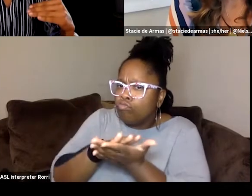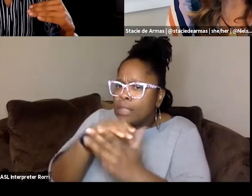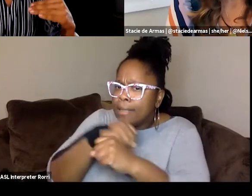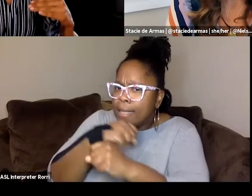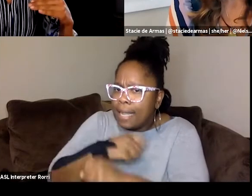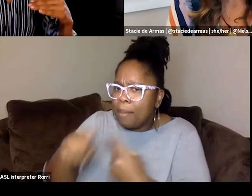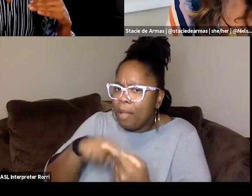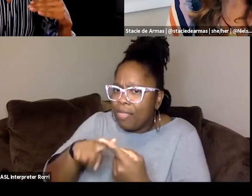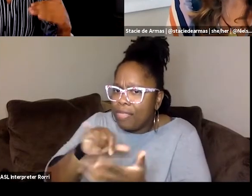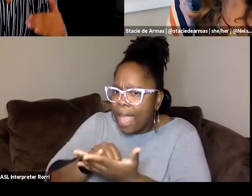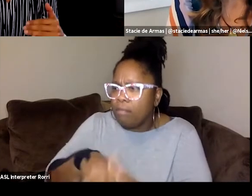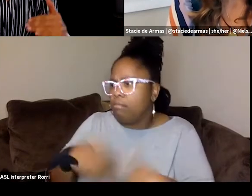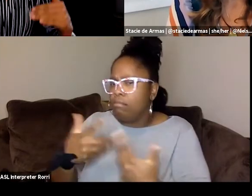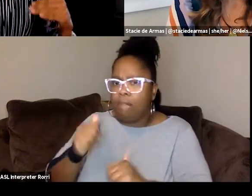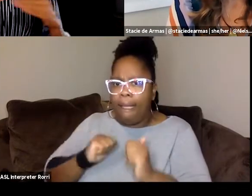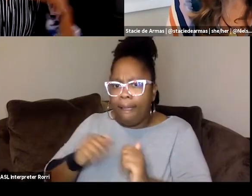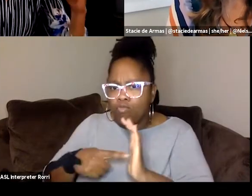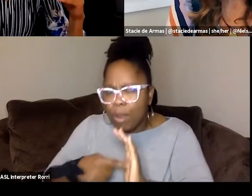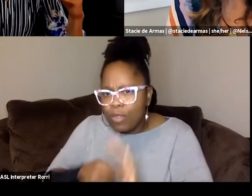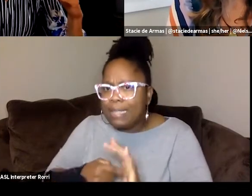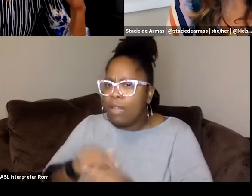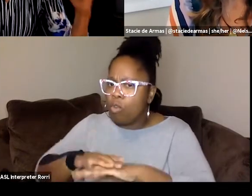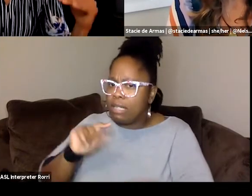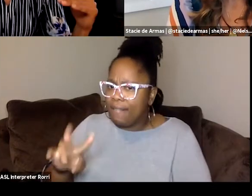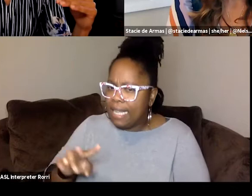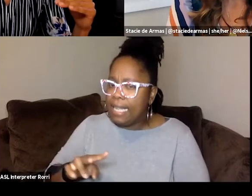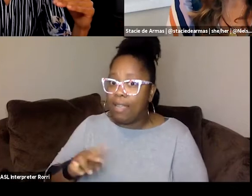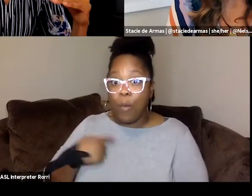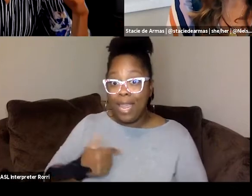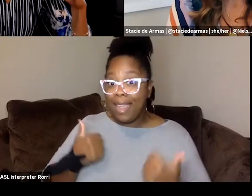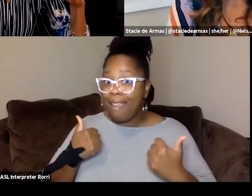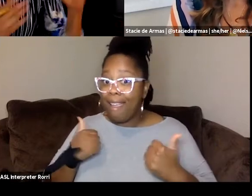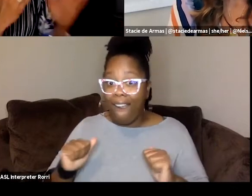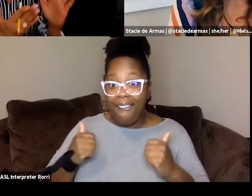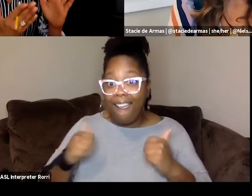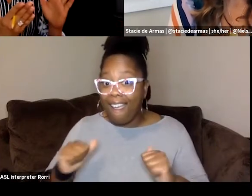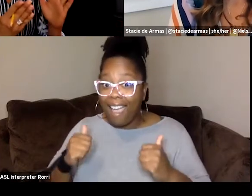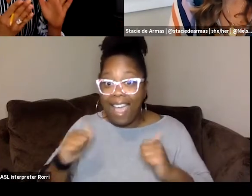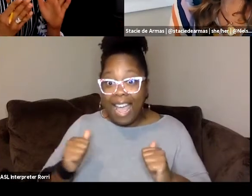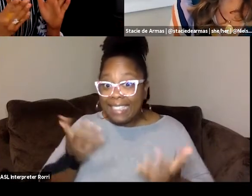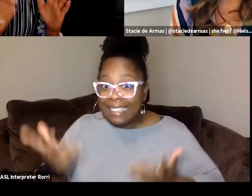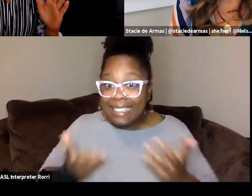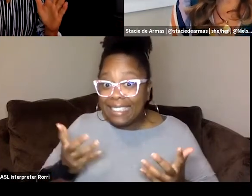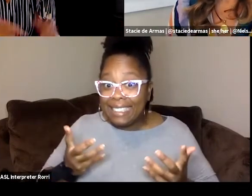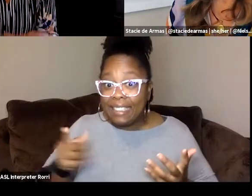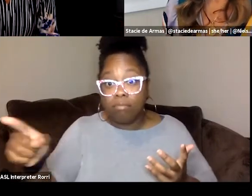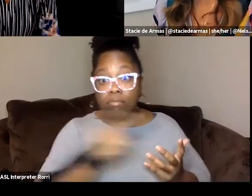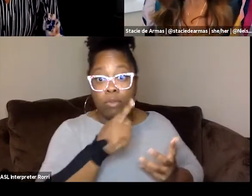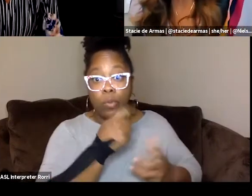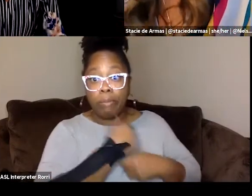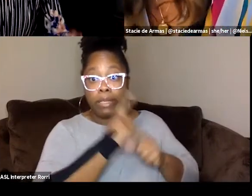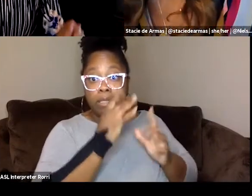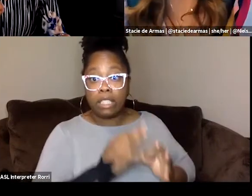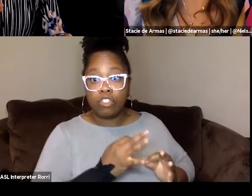represented, actors going on there. We get to a certain point, and it is the decision makers. I could share with